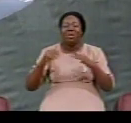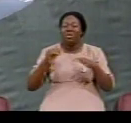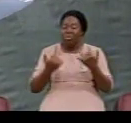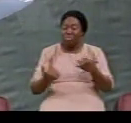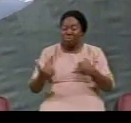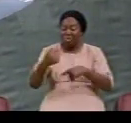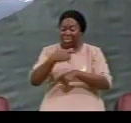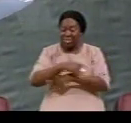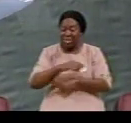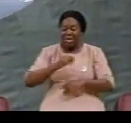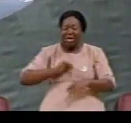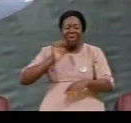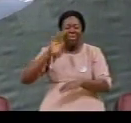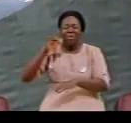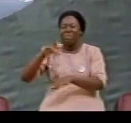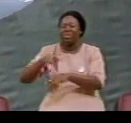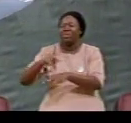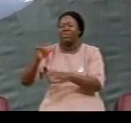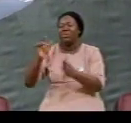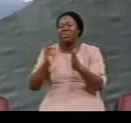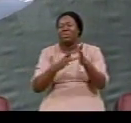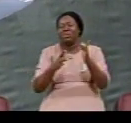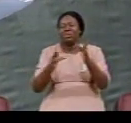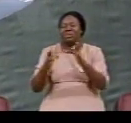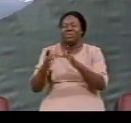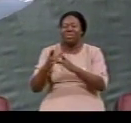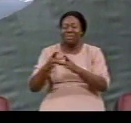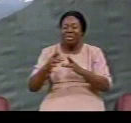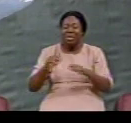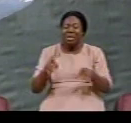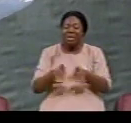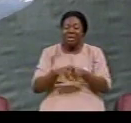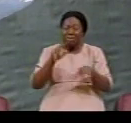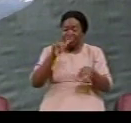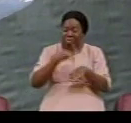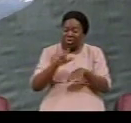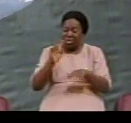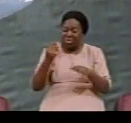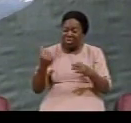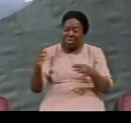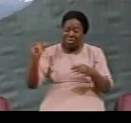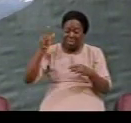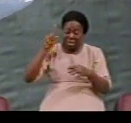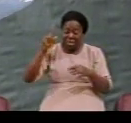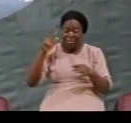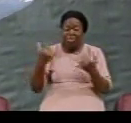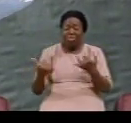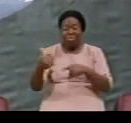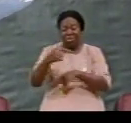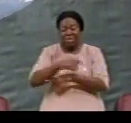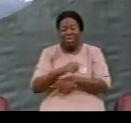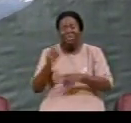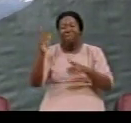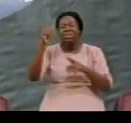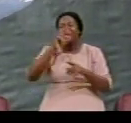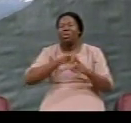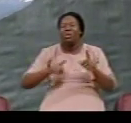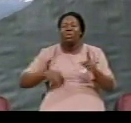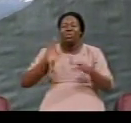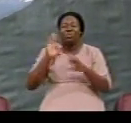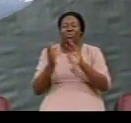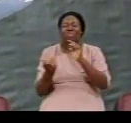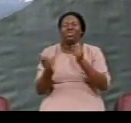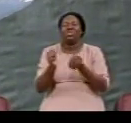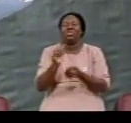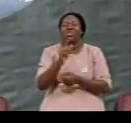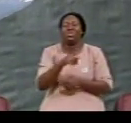will touch the hem of his garment. As you touch him today, the Lord will touch you. The Lord will change you.